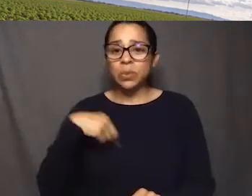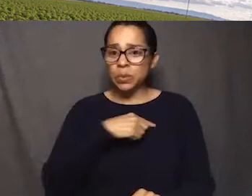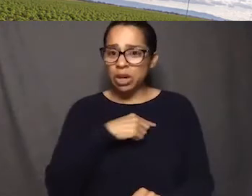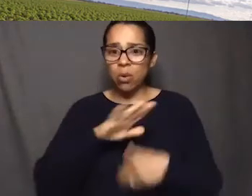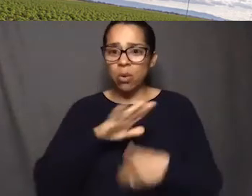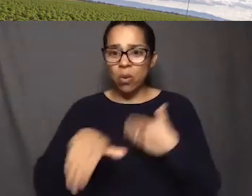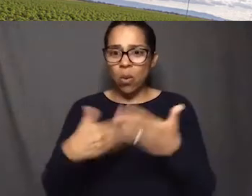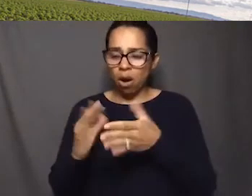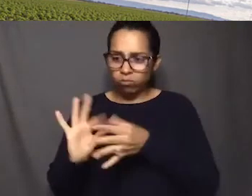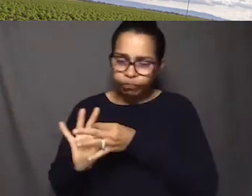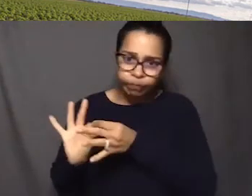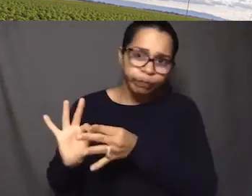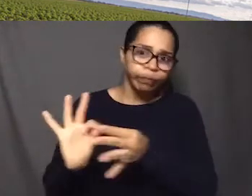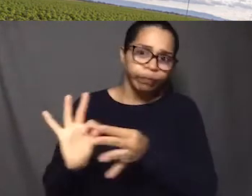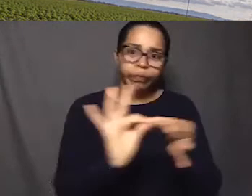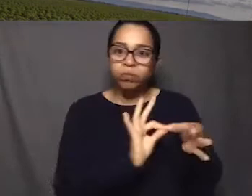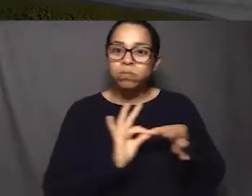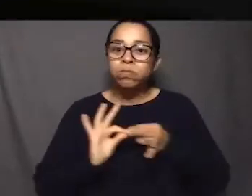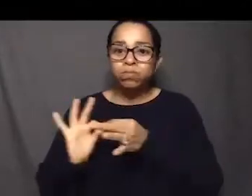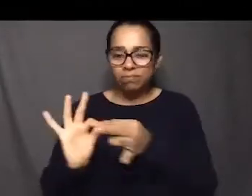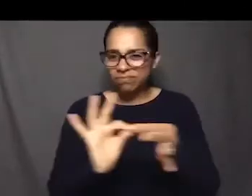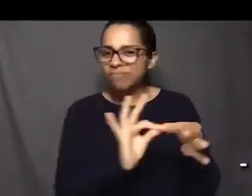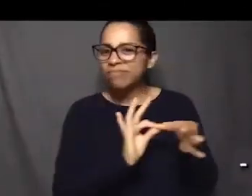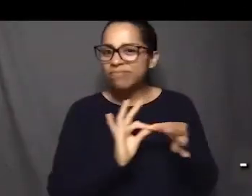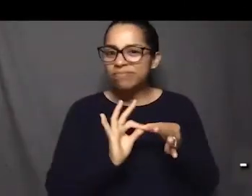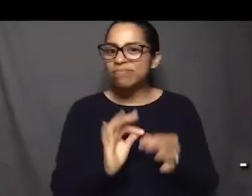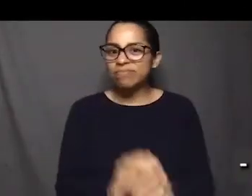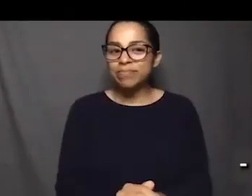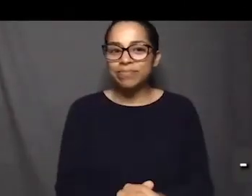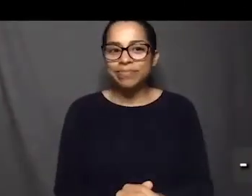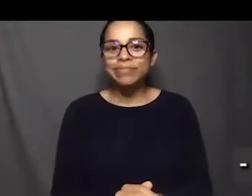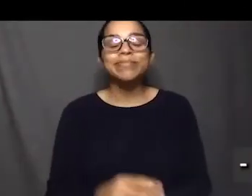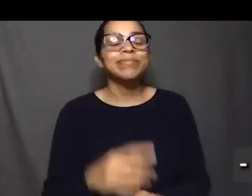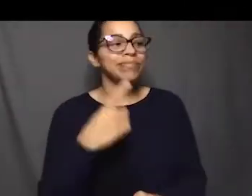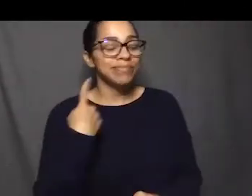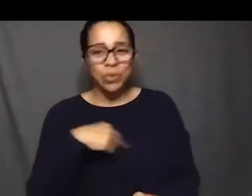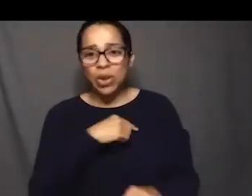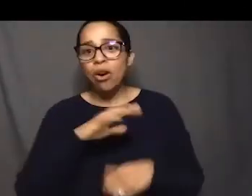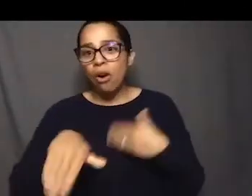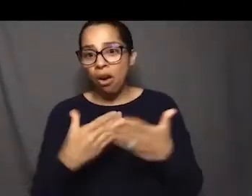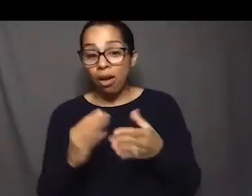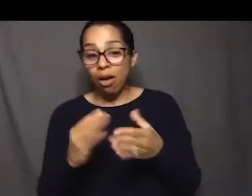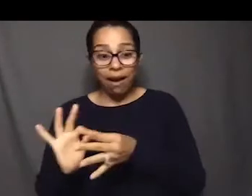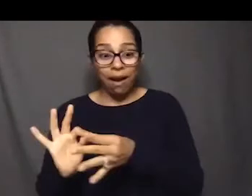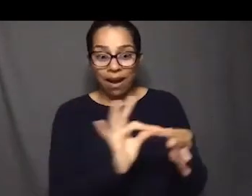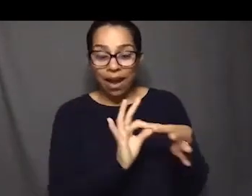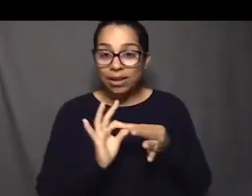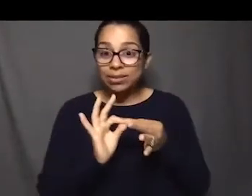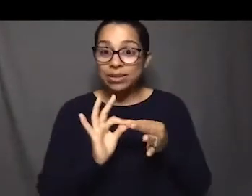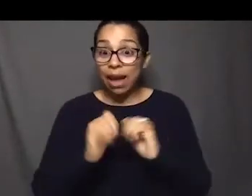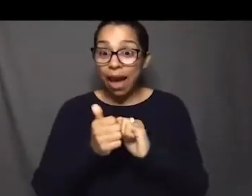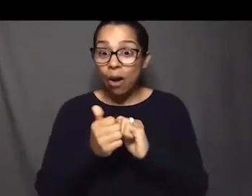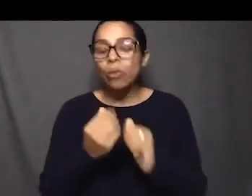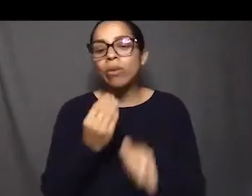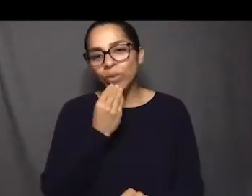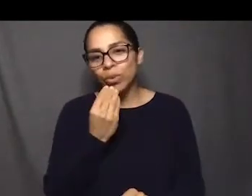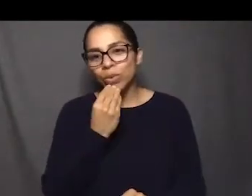tied in a single garment of destiny. We are all connected by food. Let's end global hunger together.